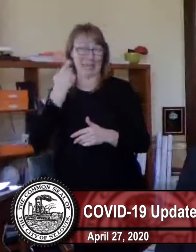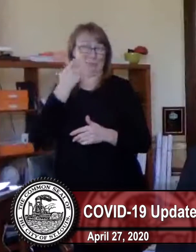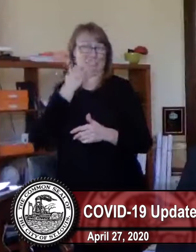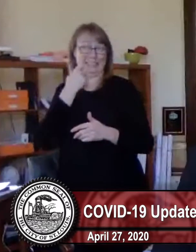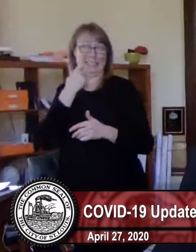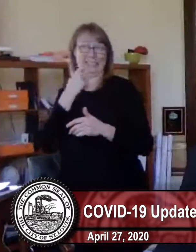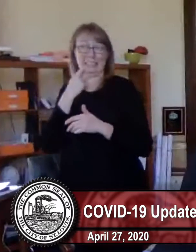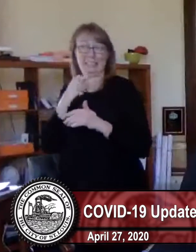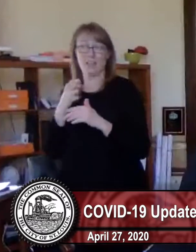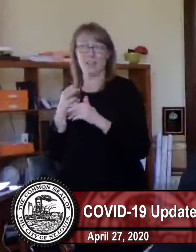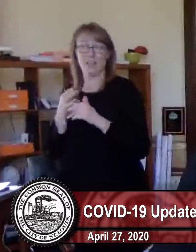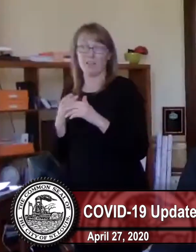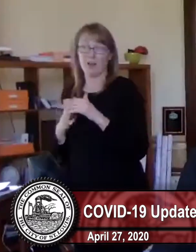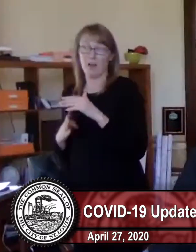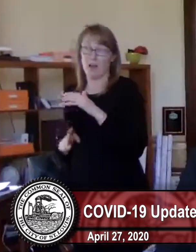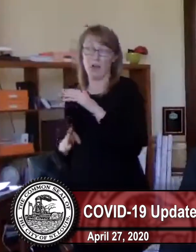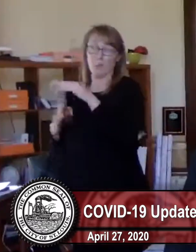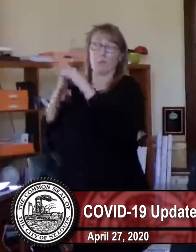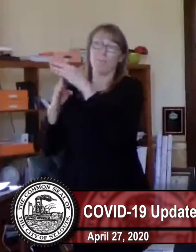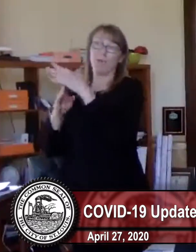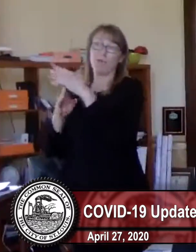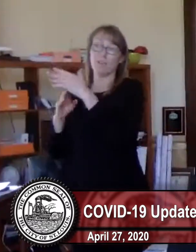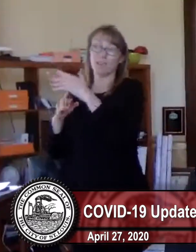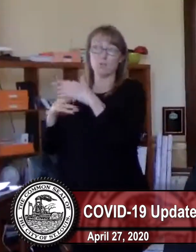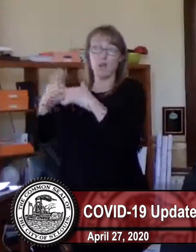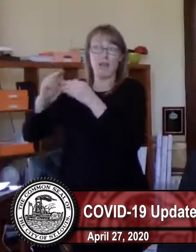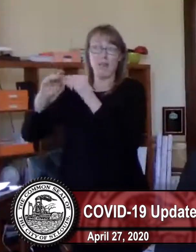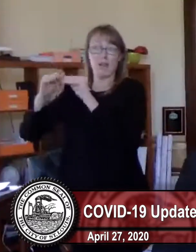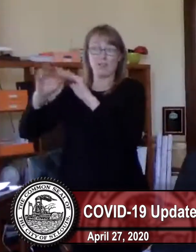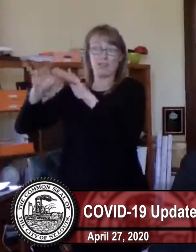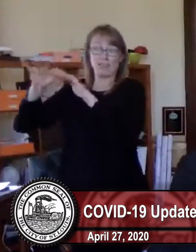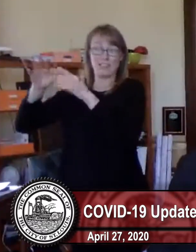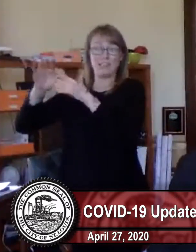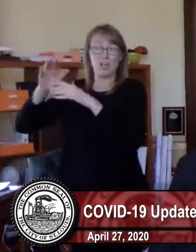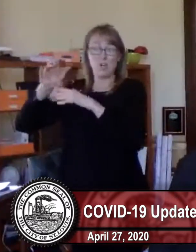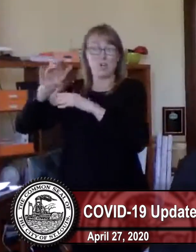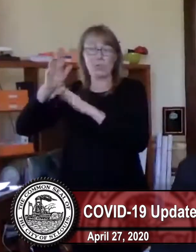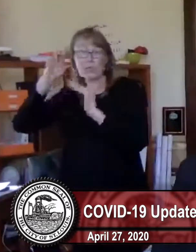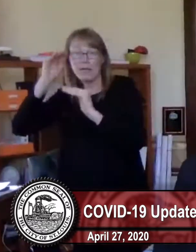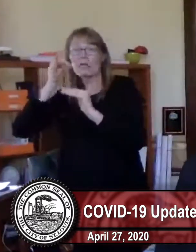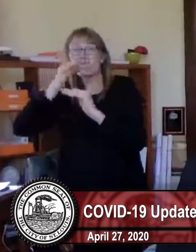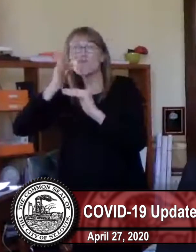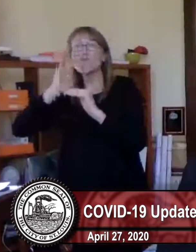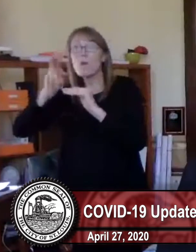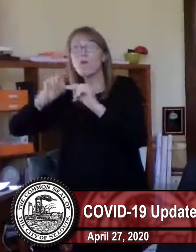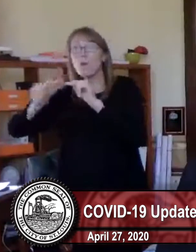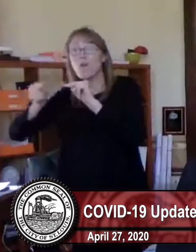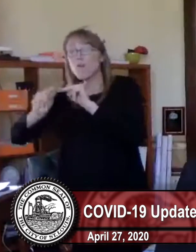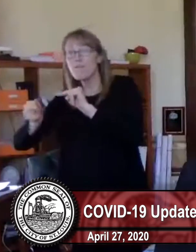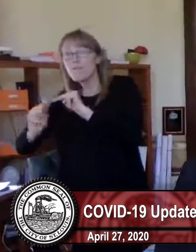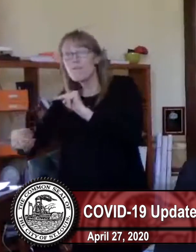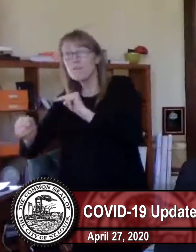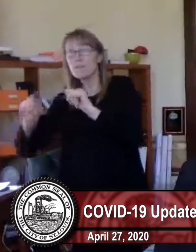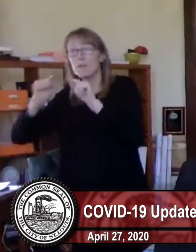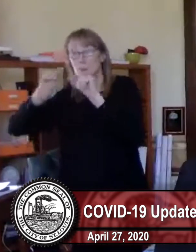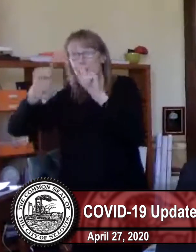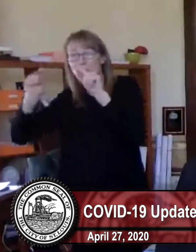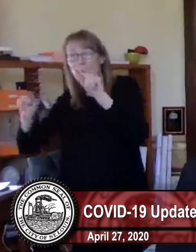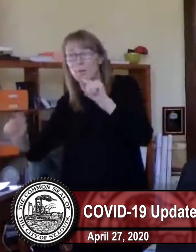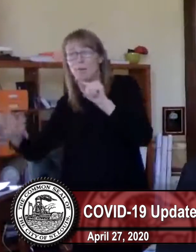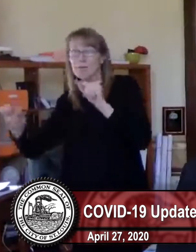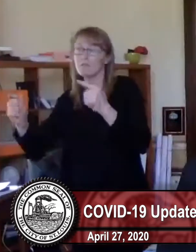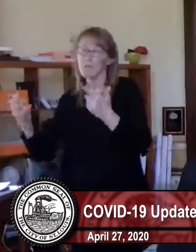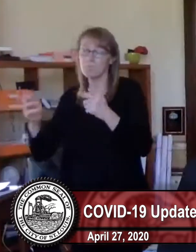just over this weekend. And so I know people want to get back to work, and you need to get back to work. There's a